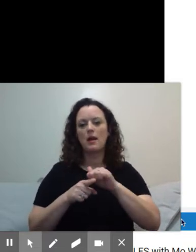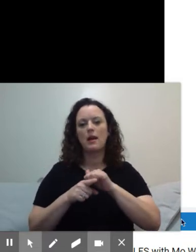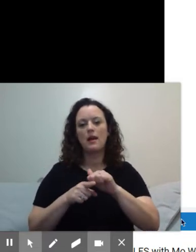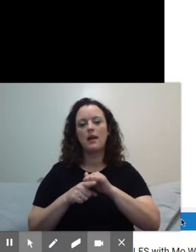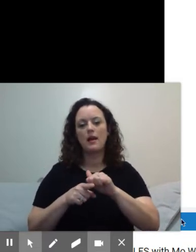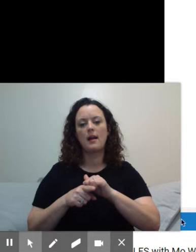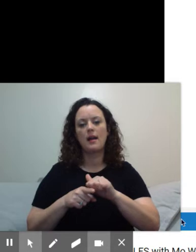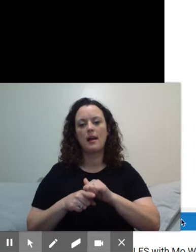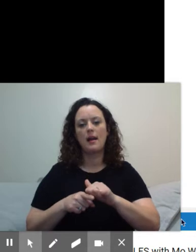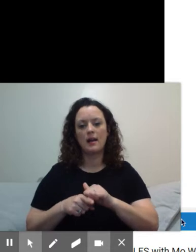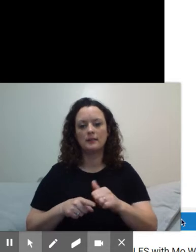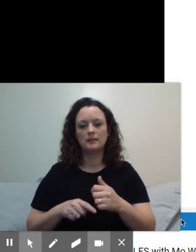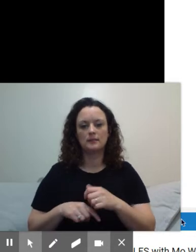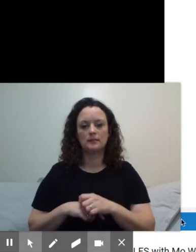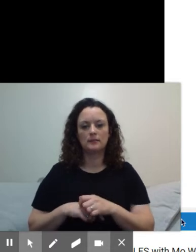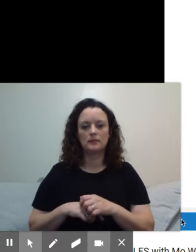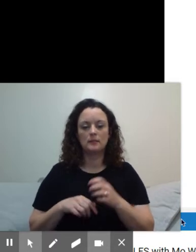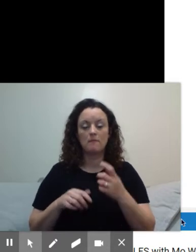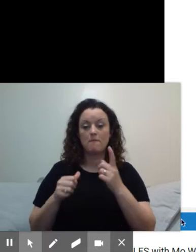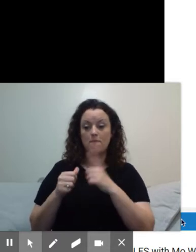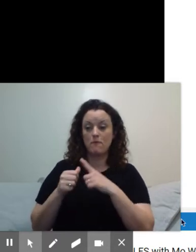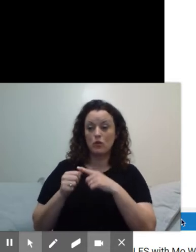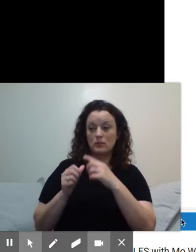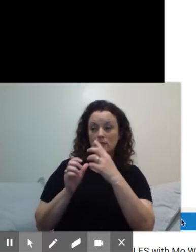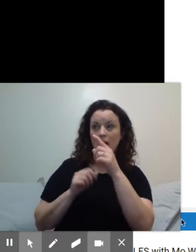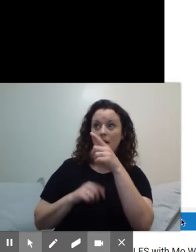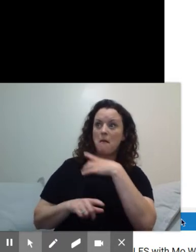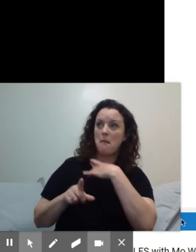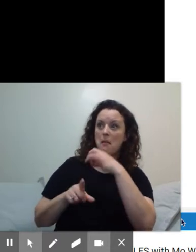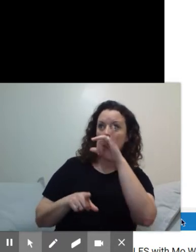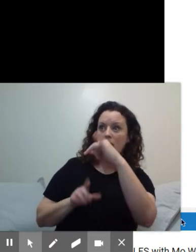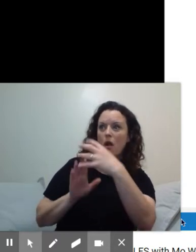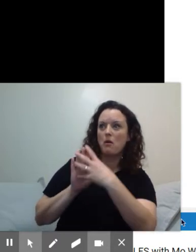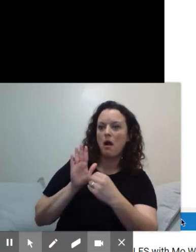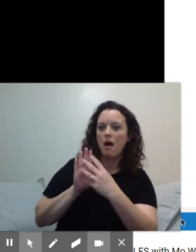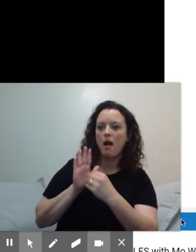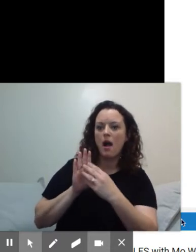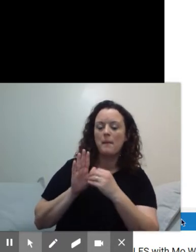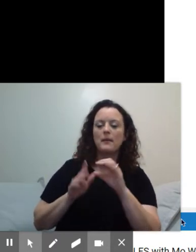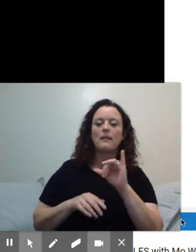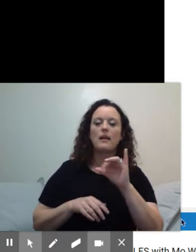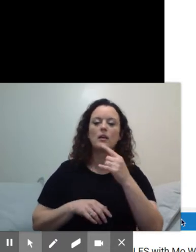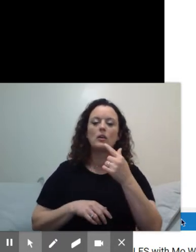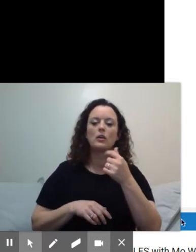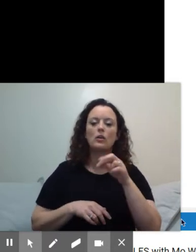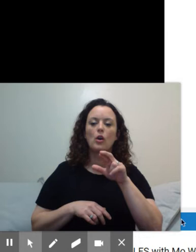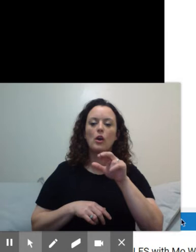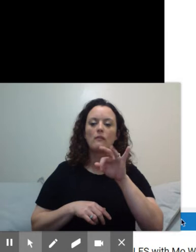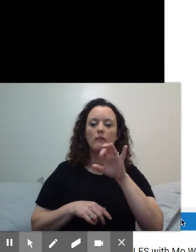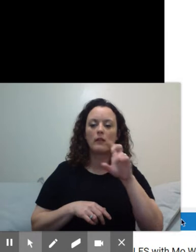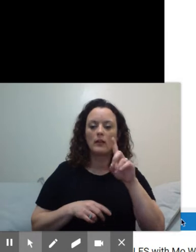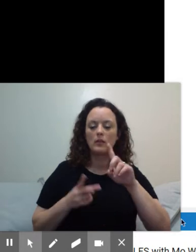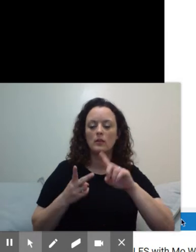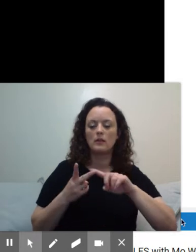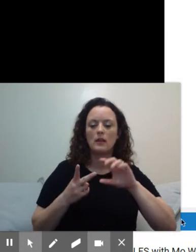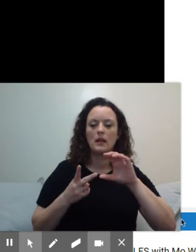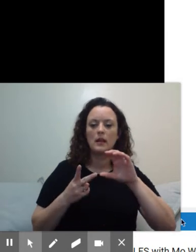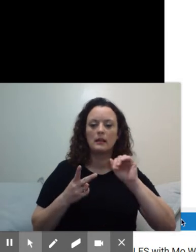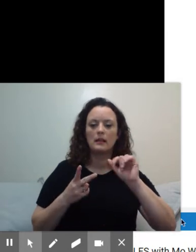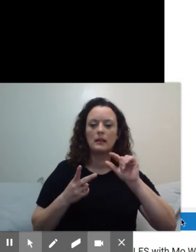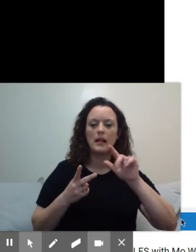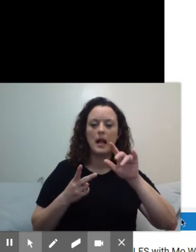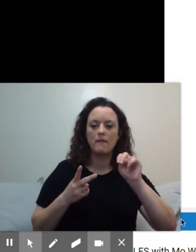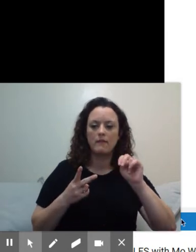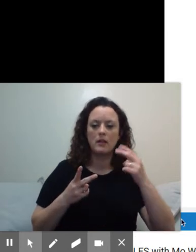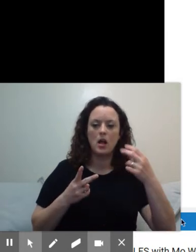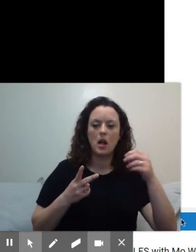And it started out by copying pictures of things that I liked, like Garfield and Calvin and Hobbes. And eventually I copied those